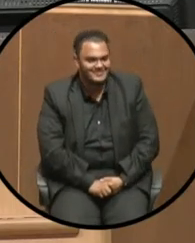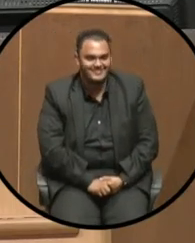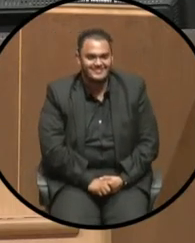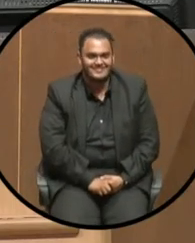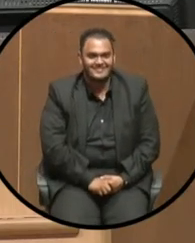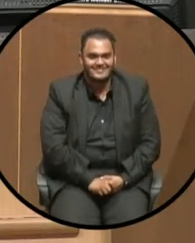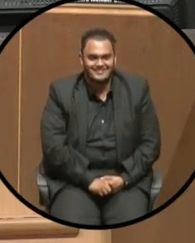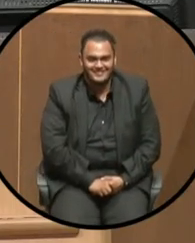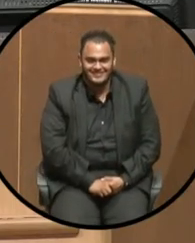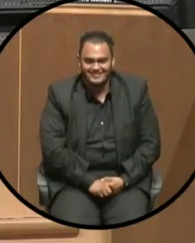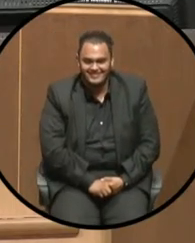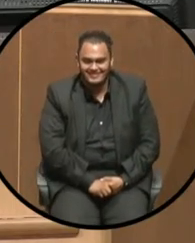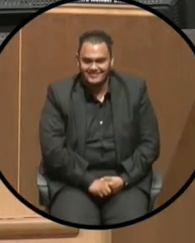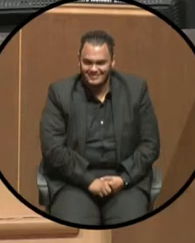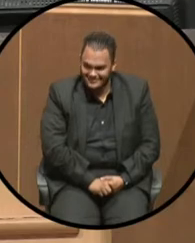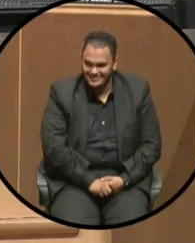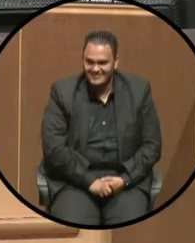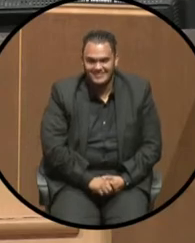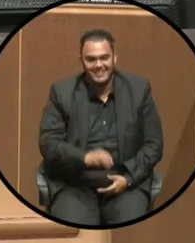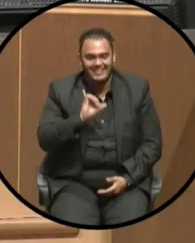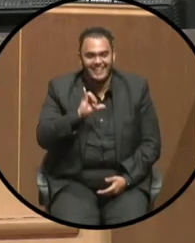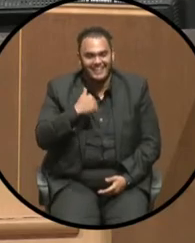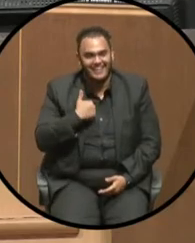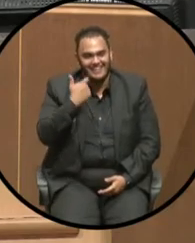Sorry, it just dawned on me.